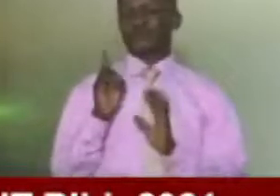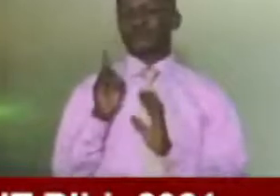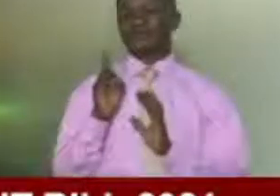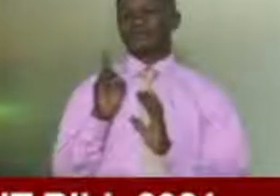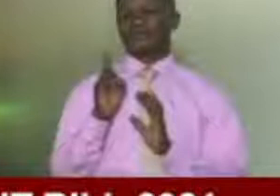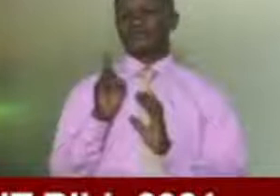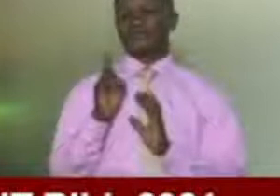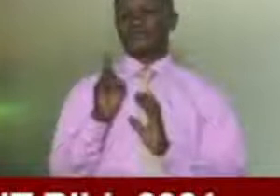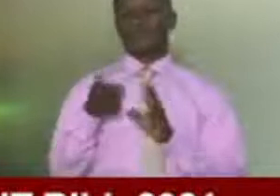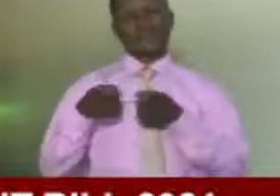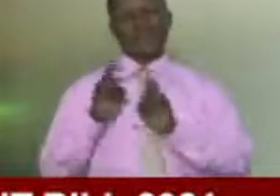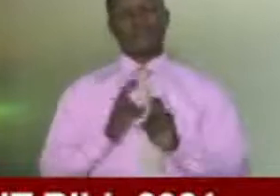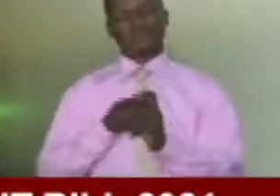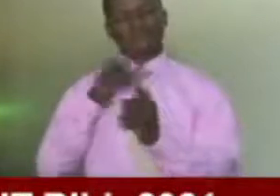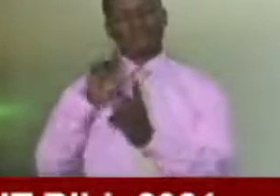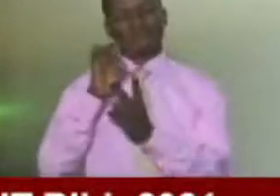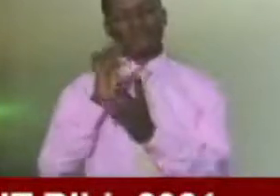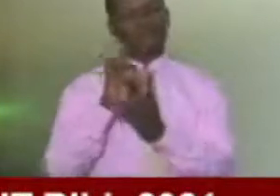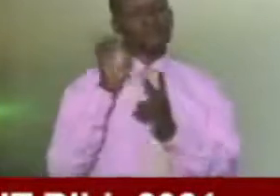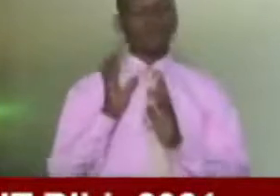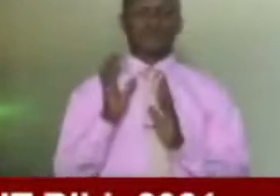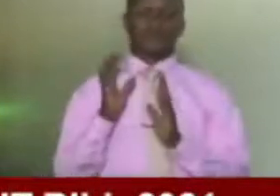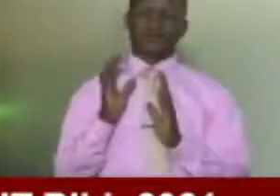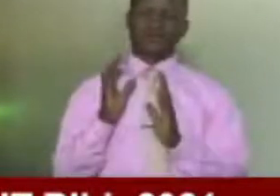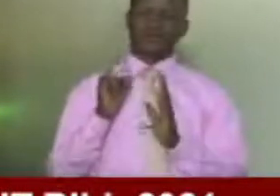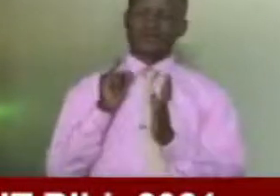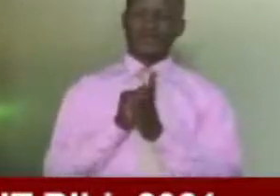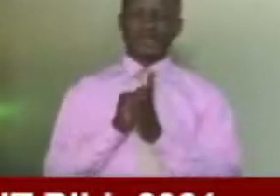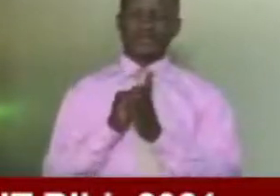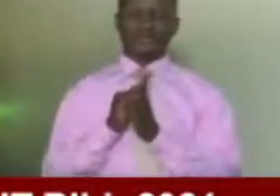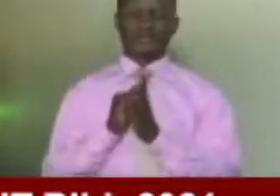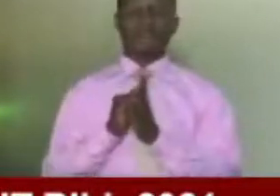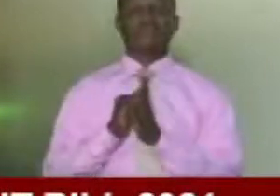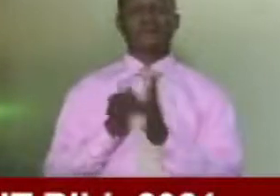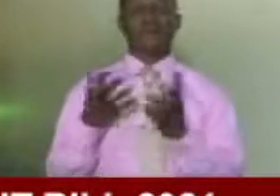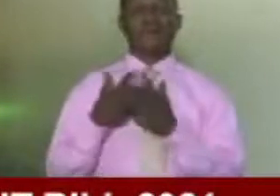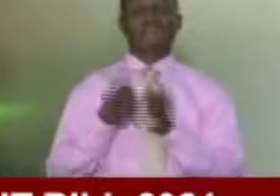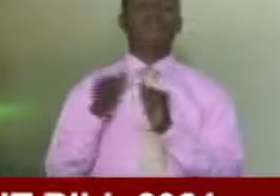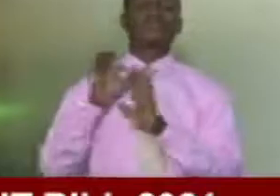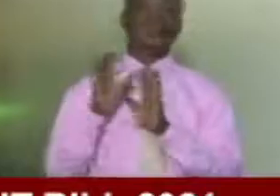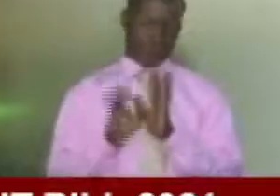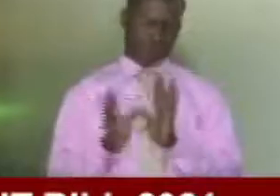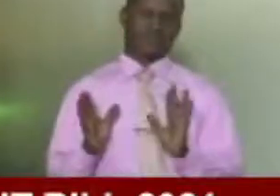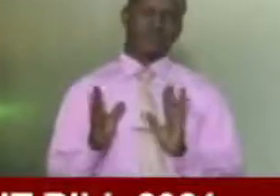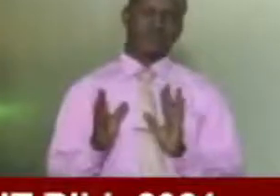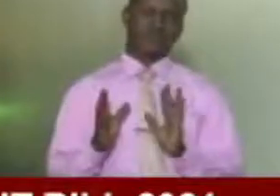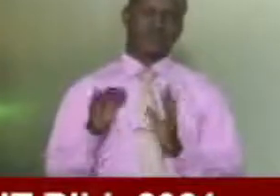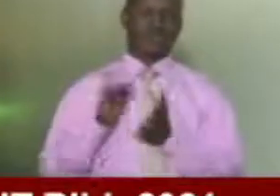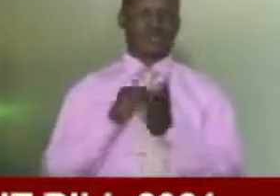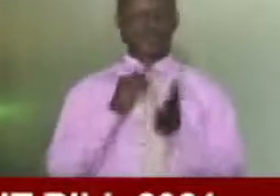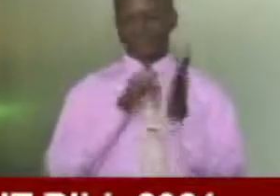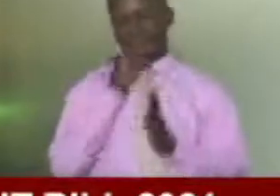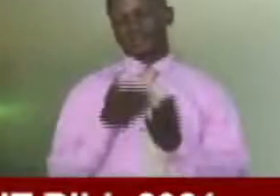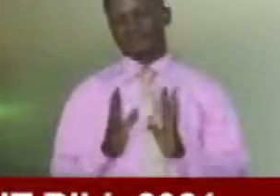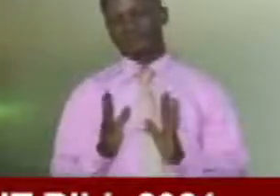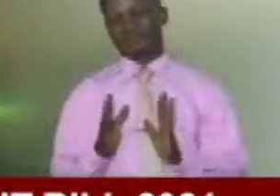up that option is not possible, are we going to go back to the constitution, or are we going to have some constitutional issues? So that's it. That's the